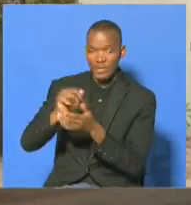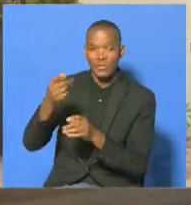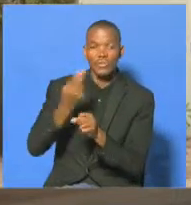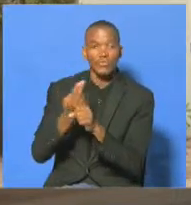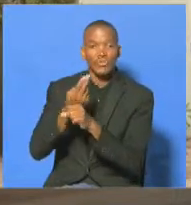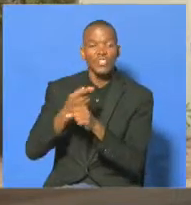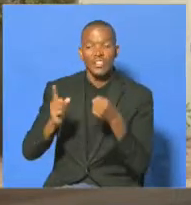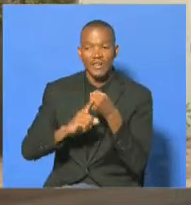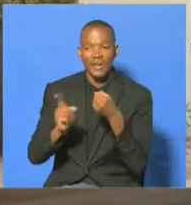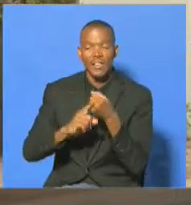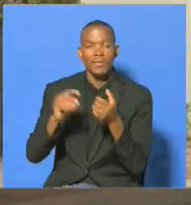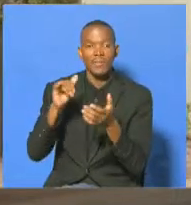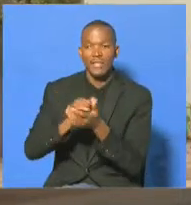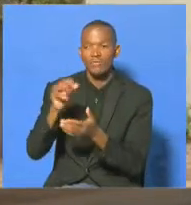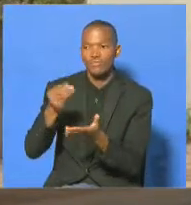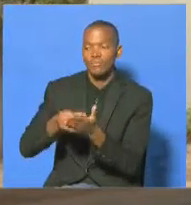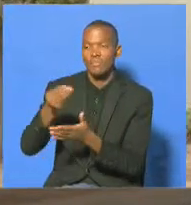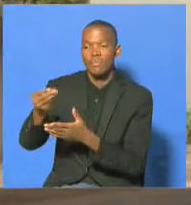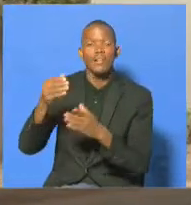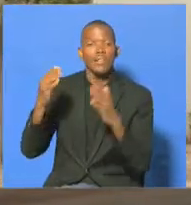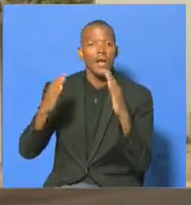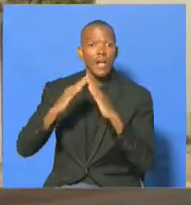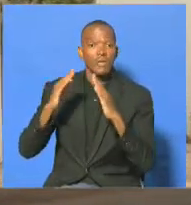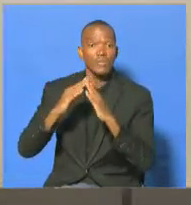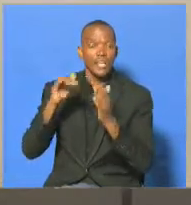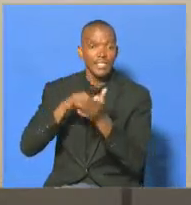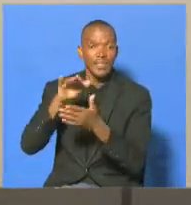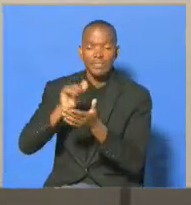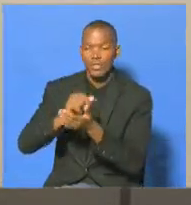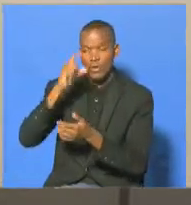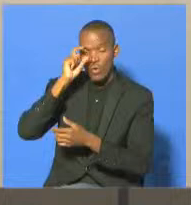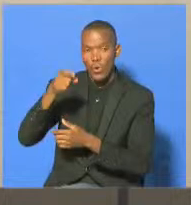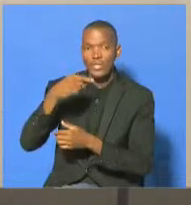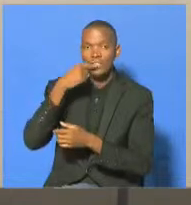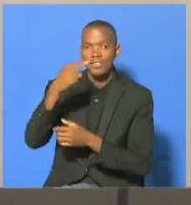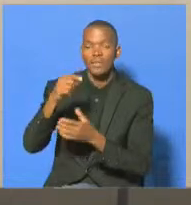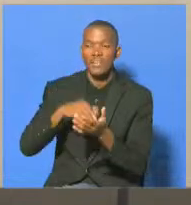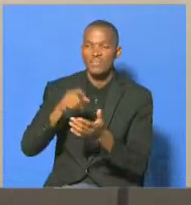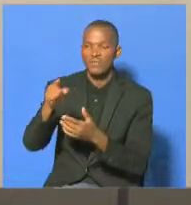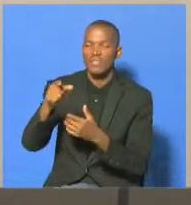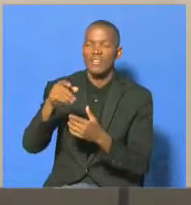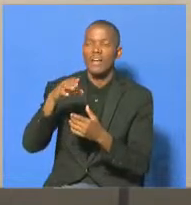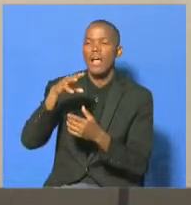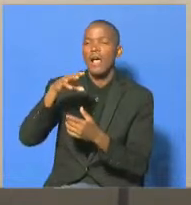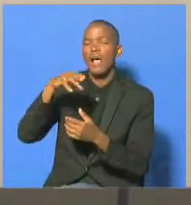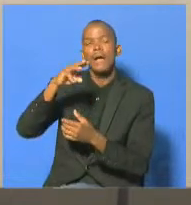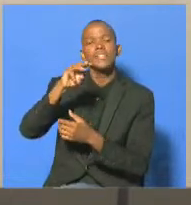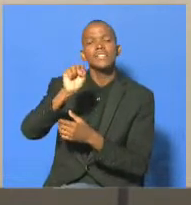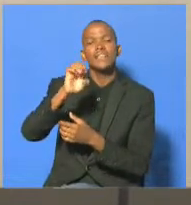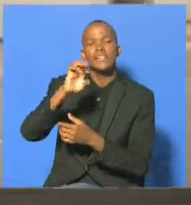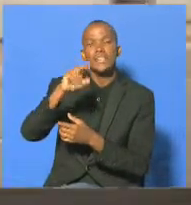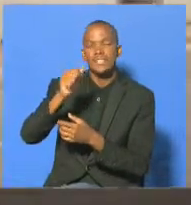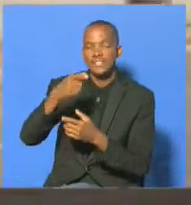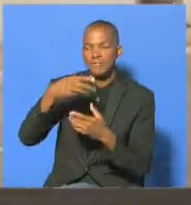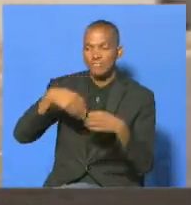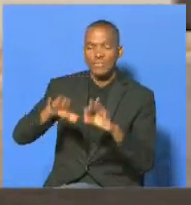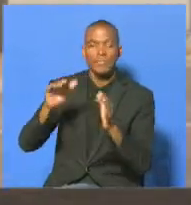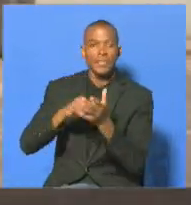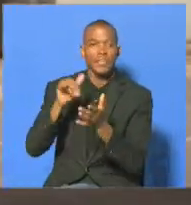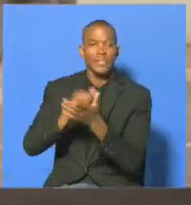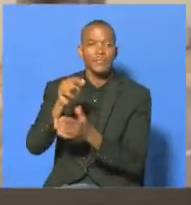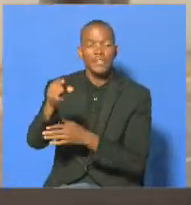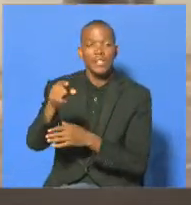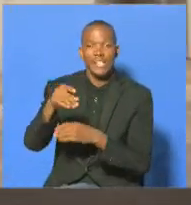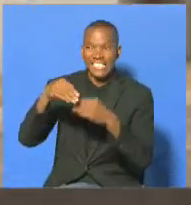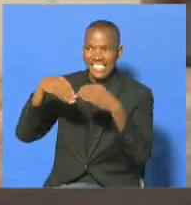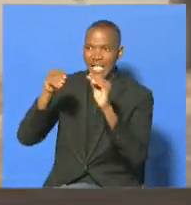crime, something that was also underpinned by the Court of Appeal by dismissing Sereza's appeal with costs. The auction